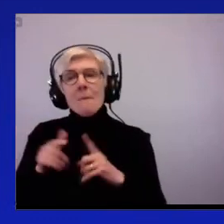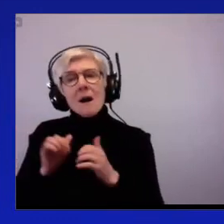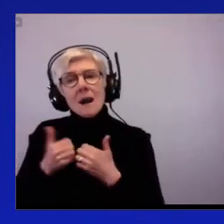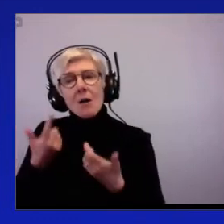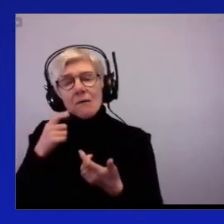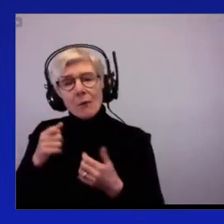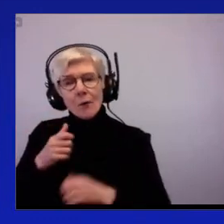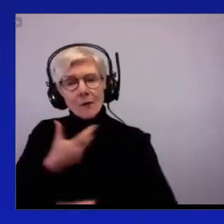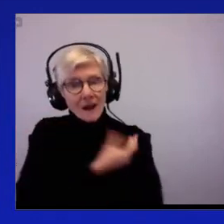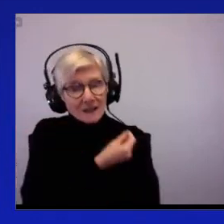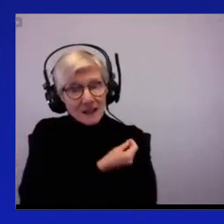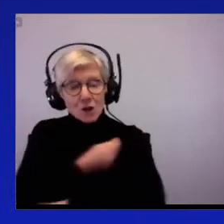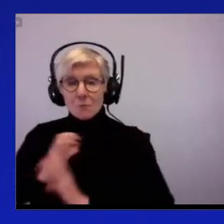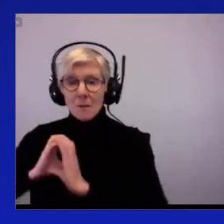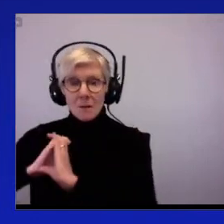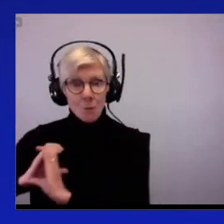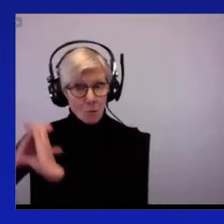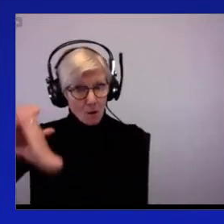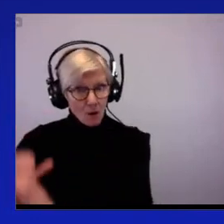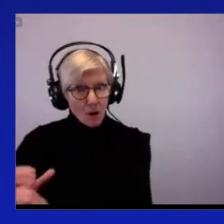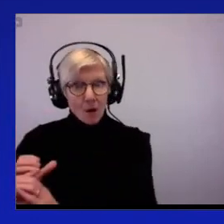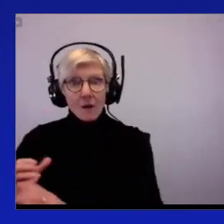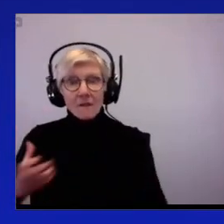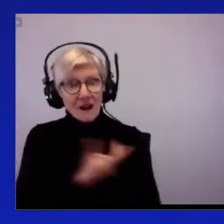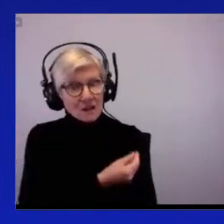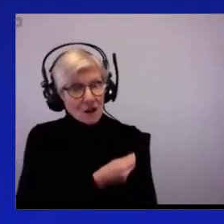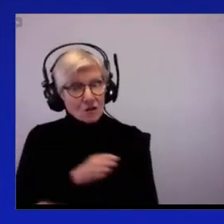mobile vaccination efforts.